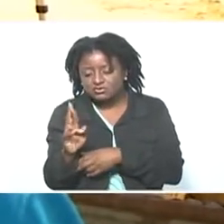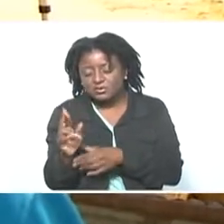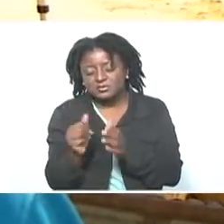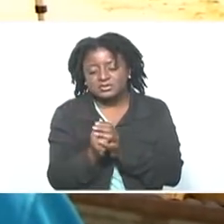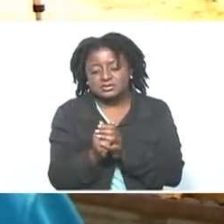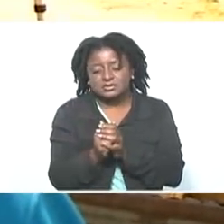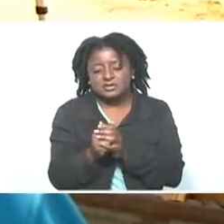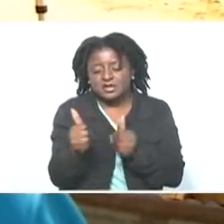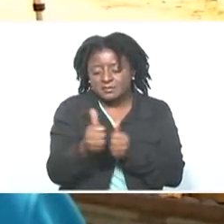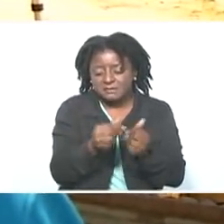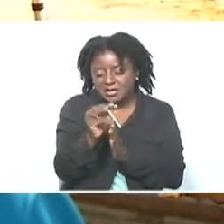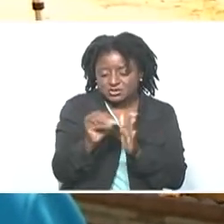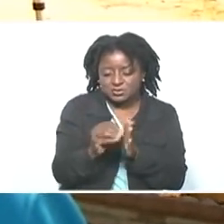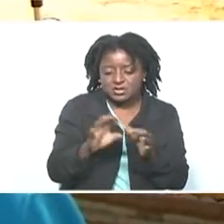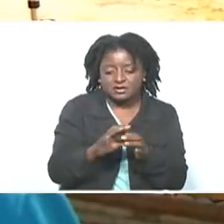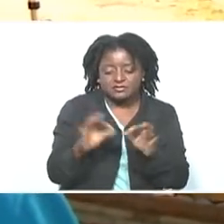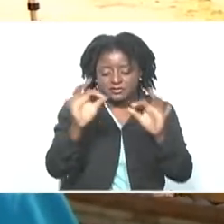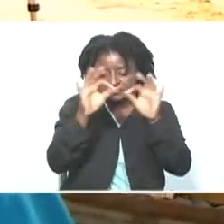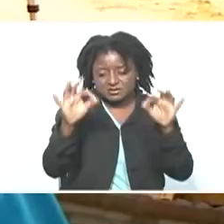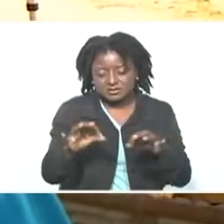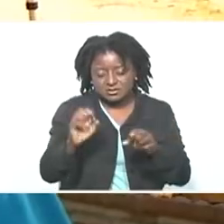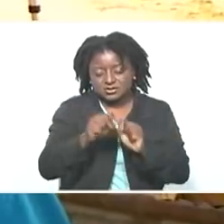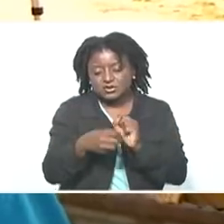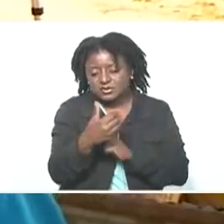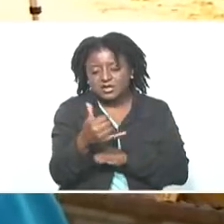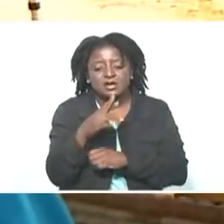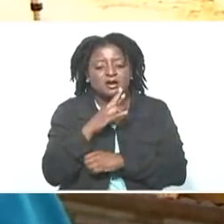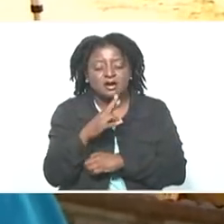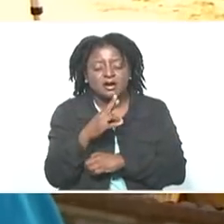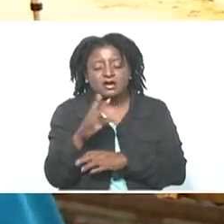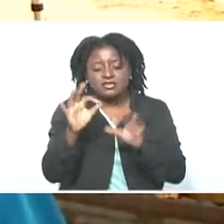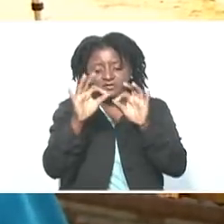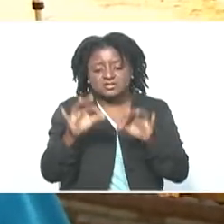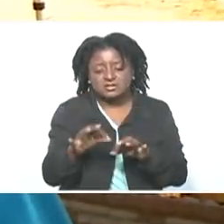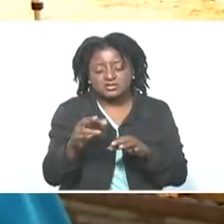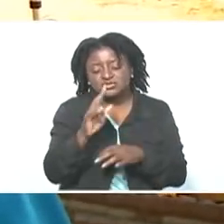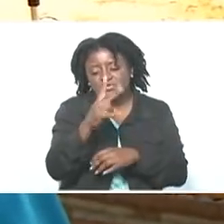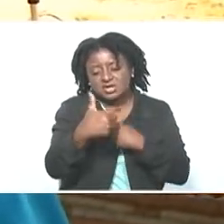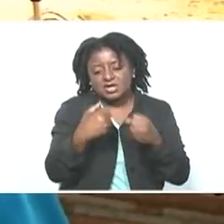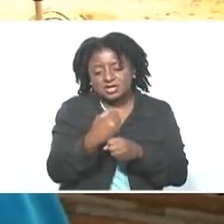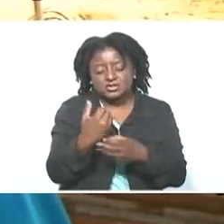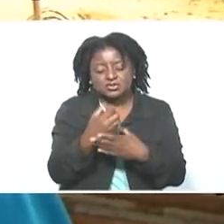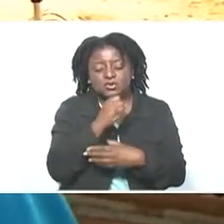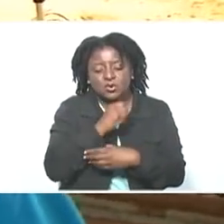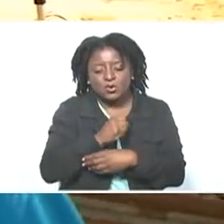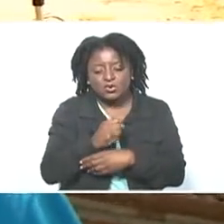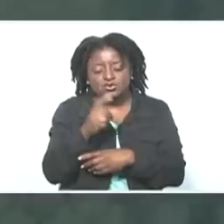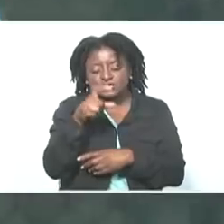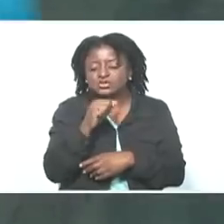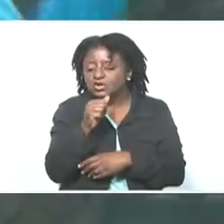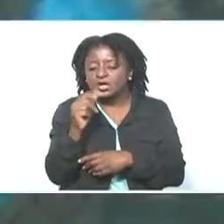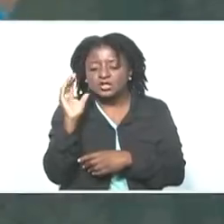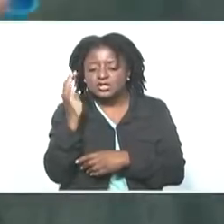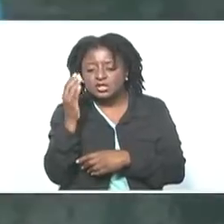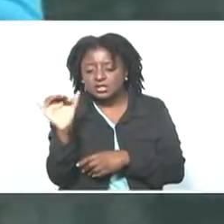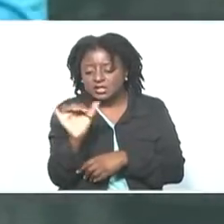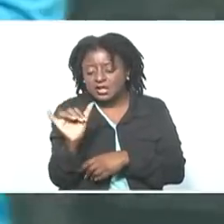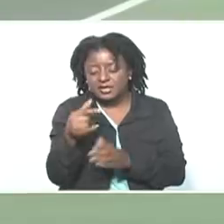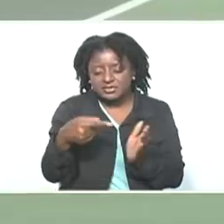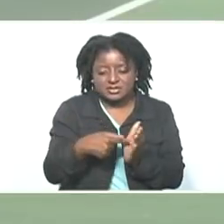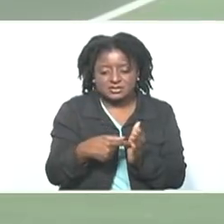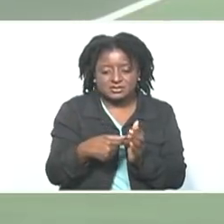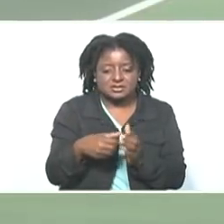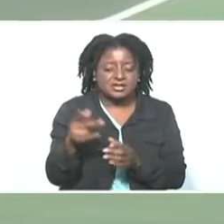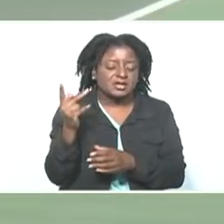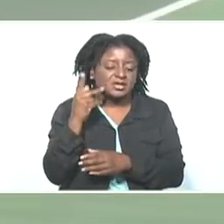the management of facilities, so that they are, a facility that's 3 years old ought not to look like this. Carrie Cartwright in